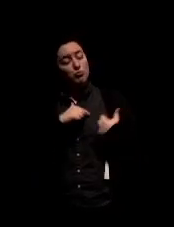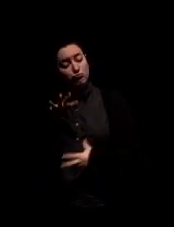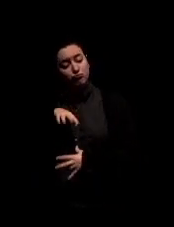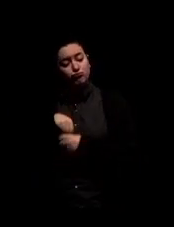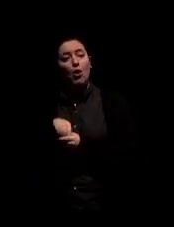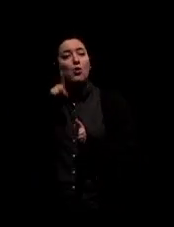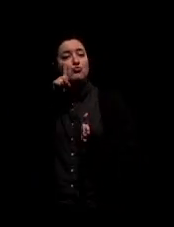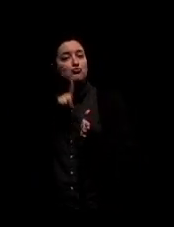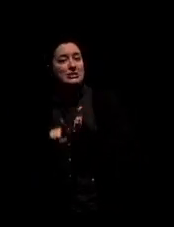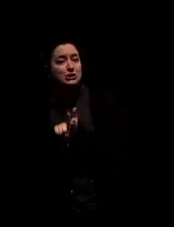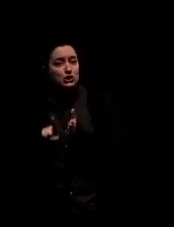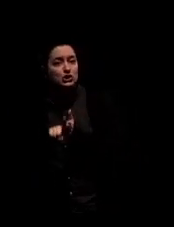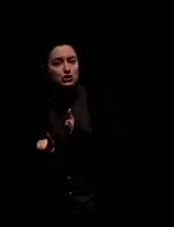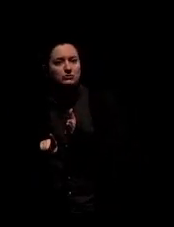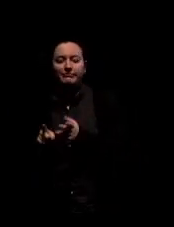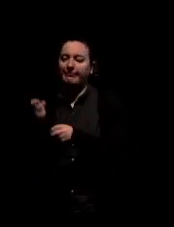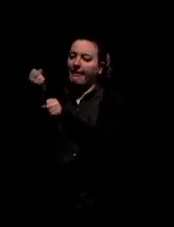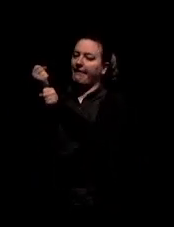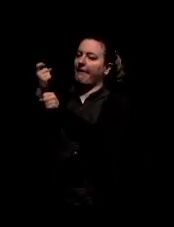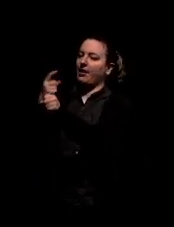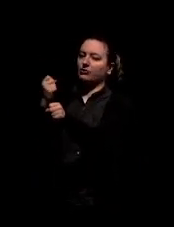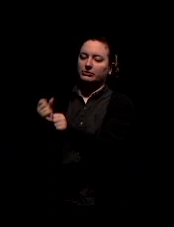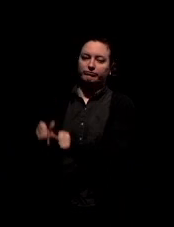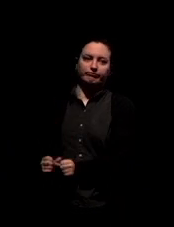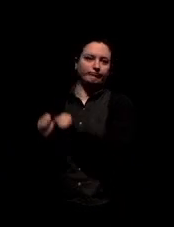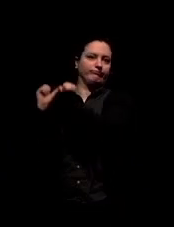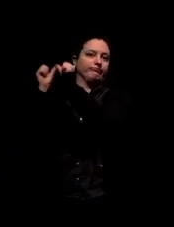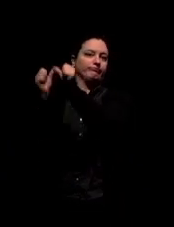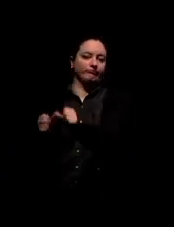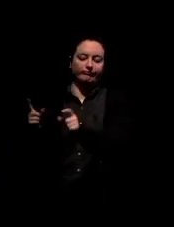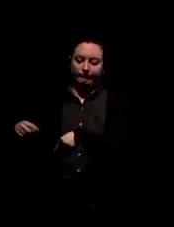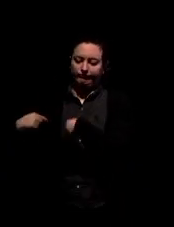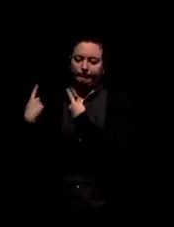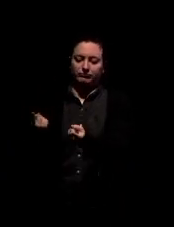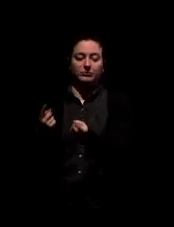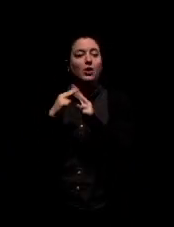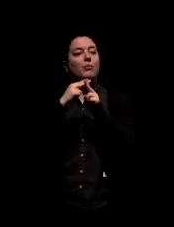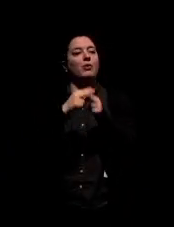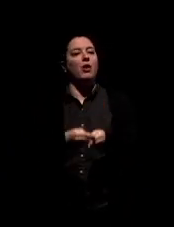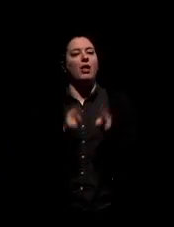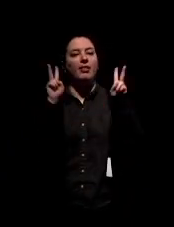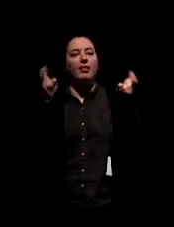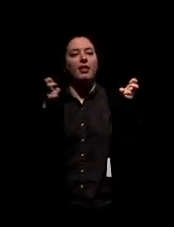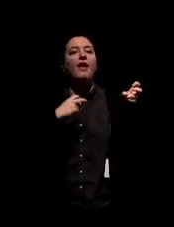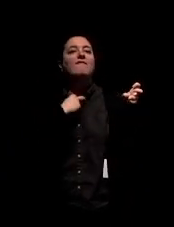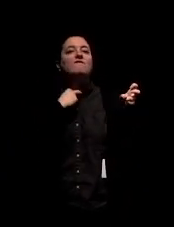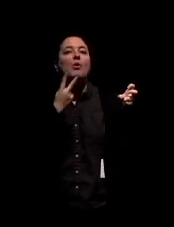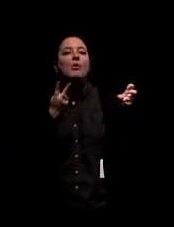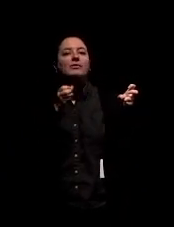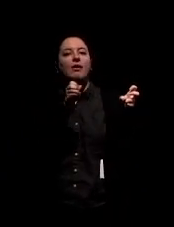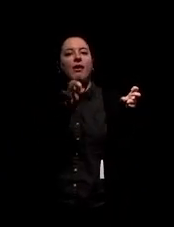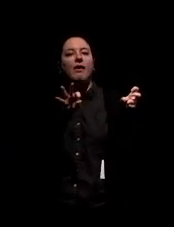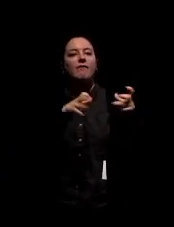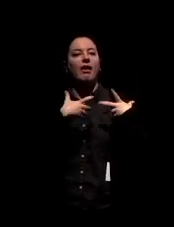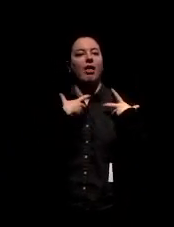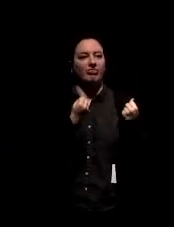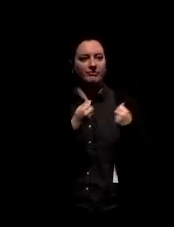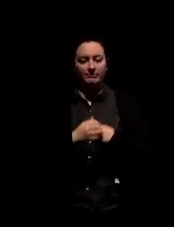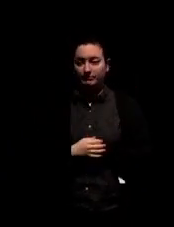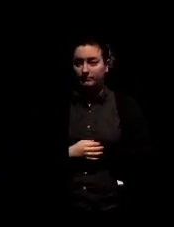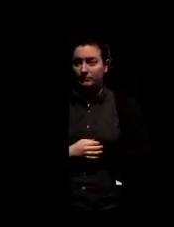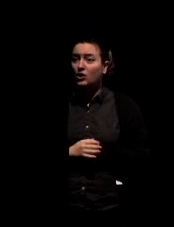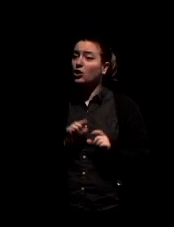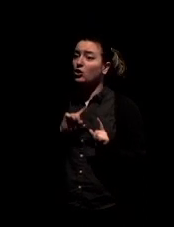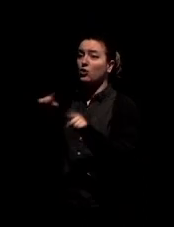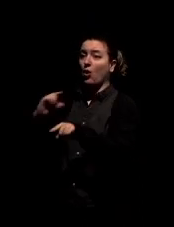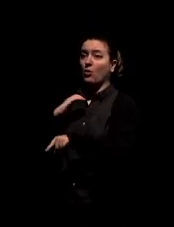annual ongoing research here in Minnesota for the last 10 years called the Voices of Health Project. And you can go to our website,